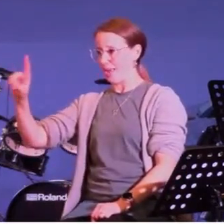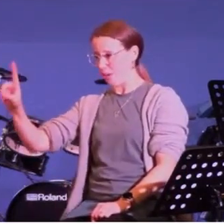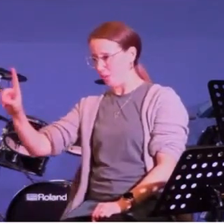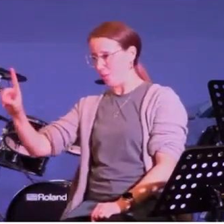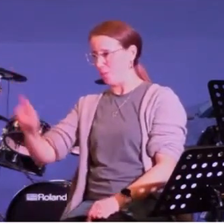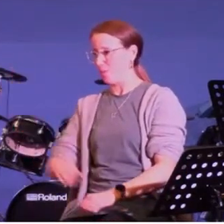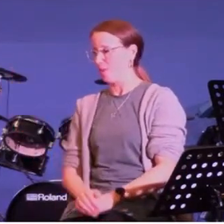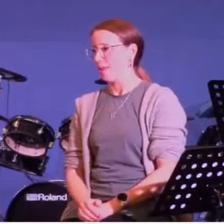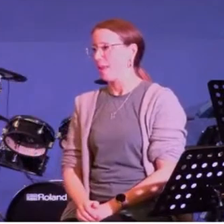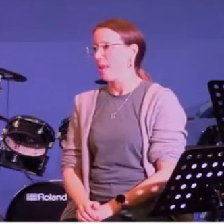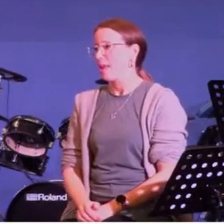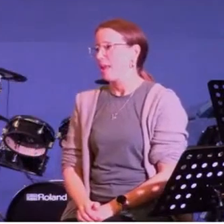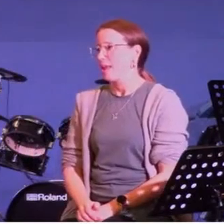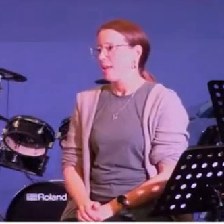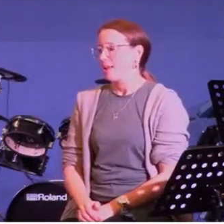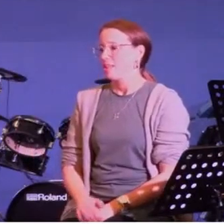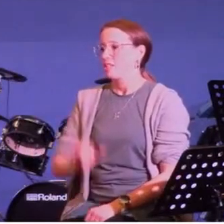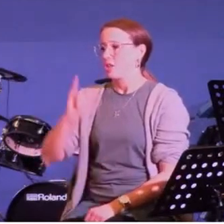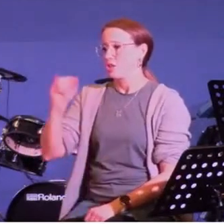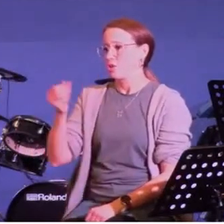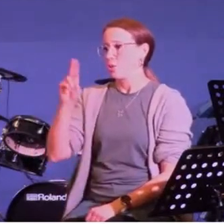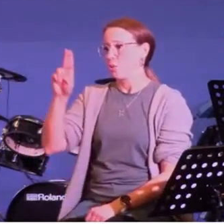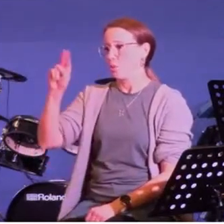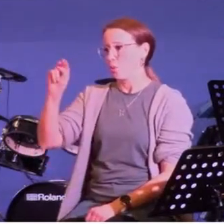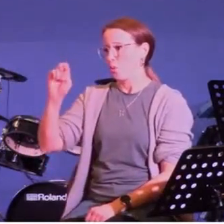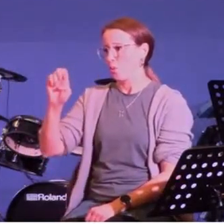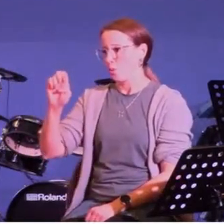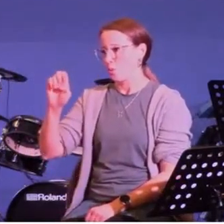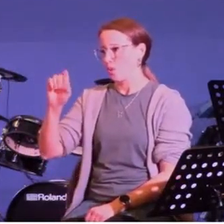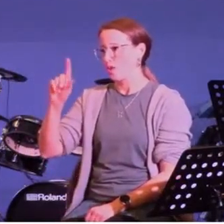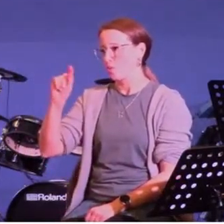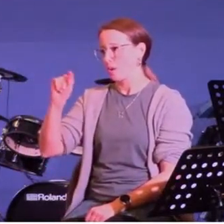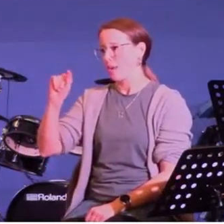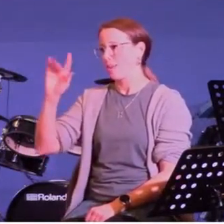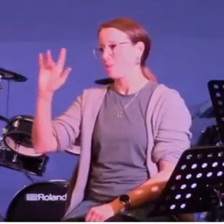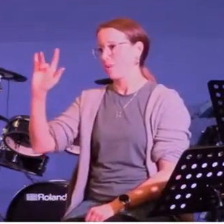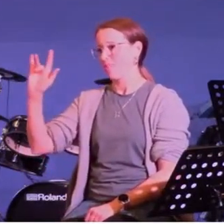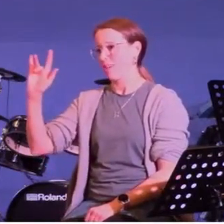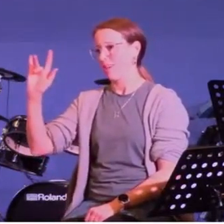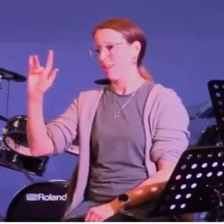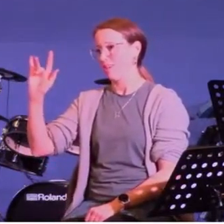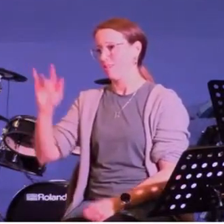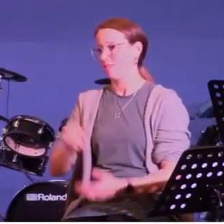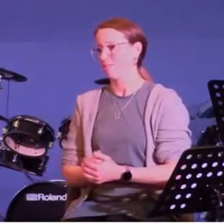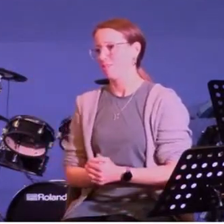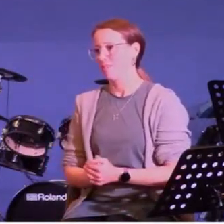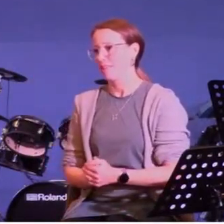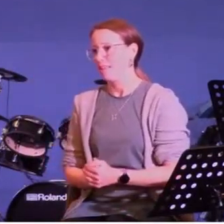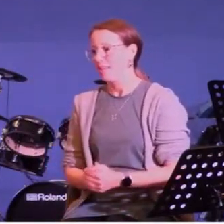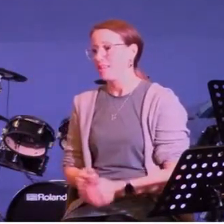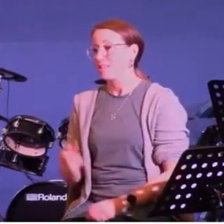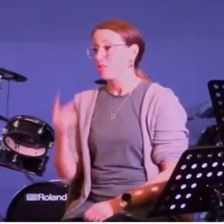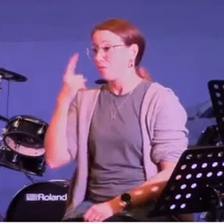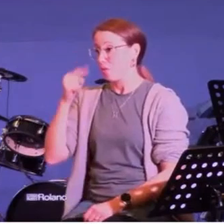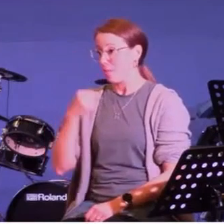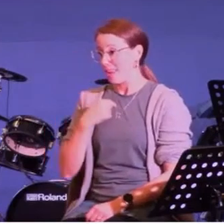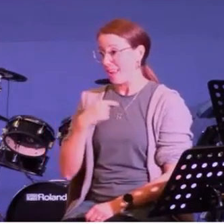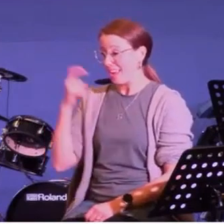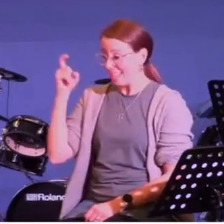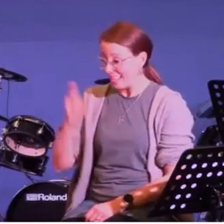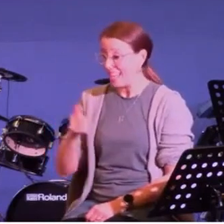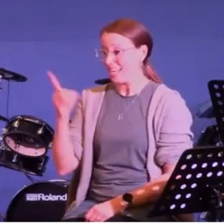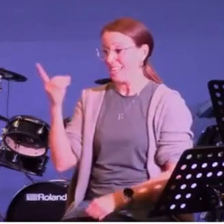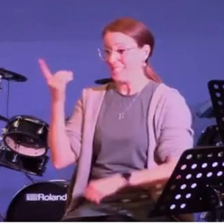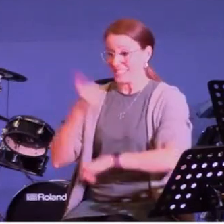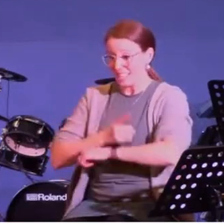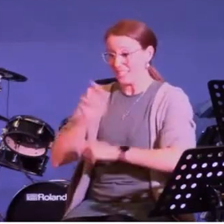That is an arbitrary date. That is a date that I put together because I'm the kind of person that if I don't have a date, I'm not going to do anything. And so God could